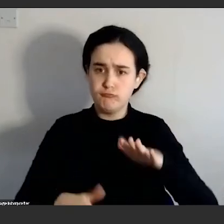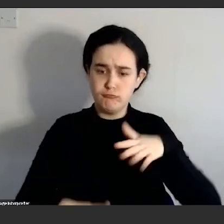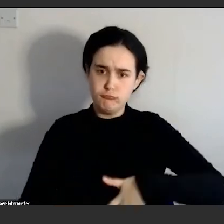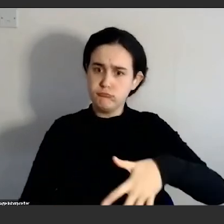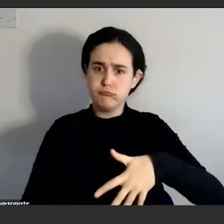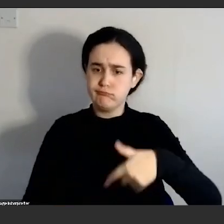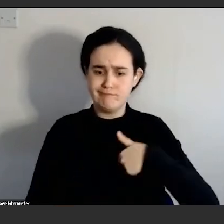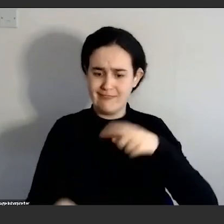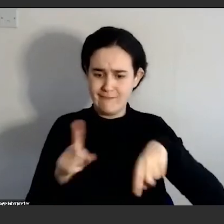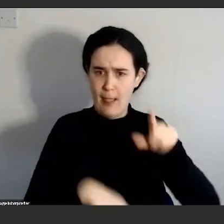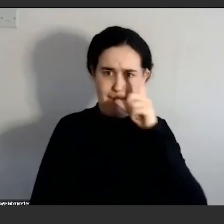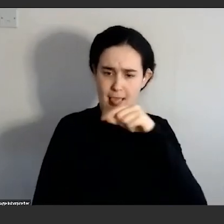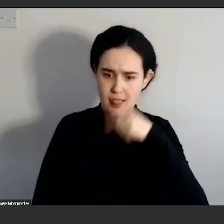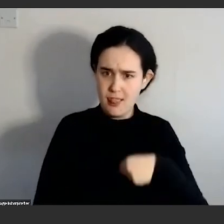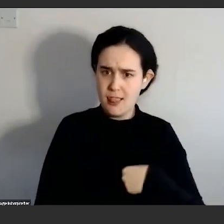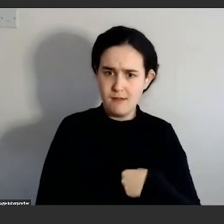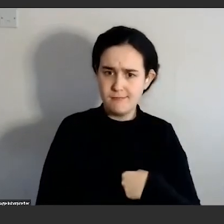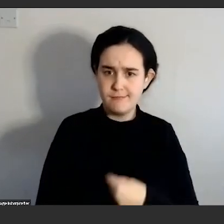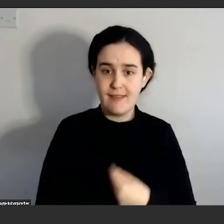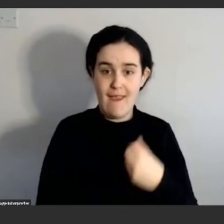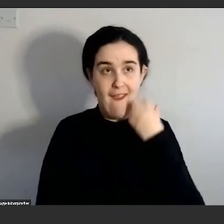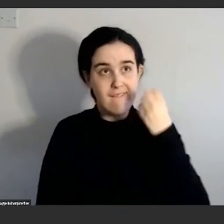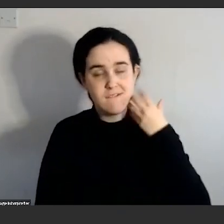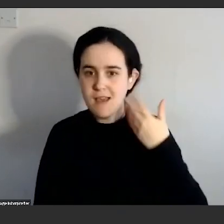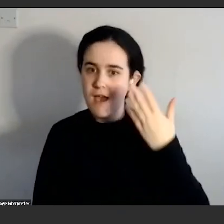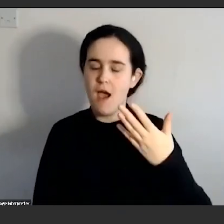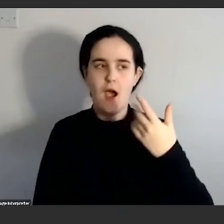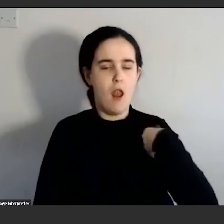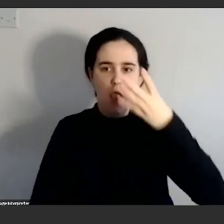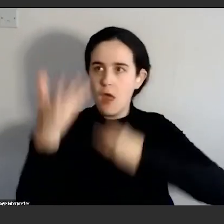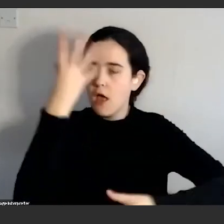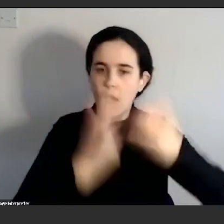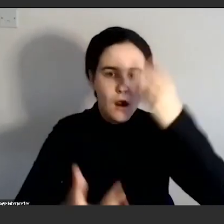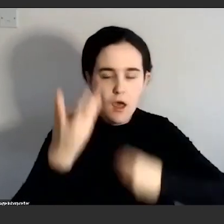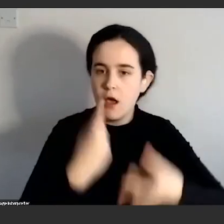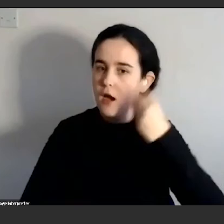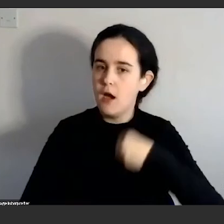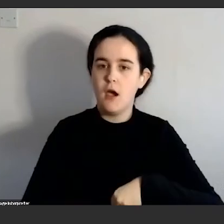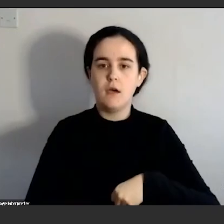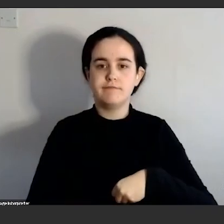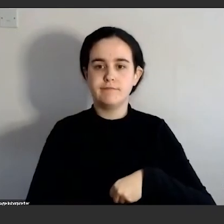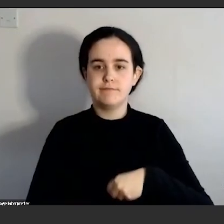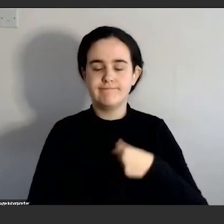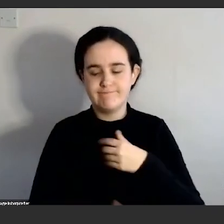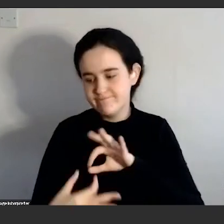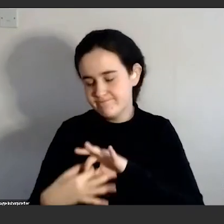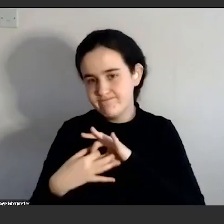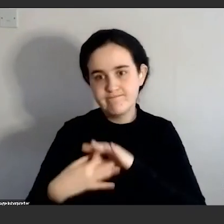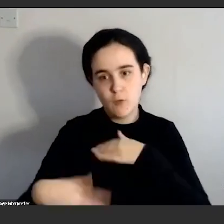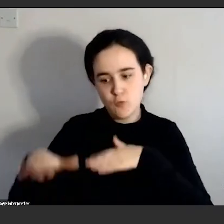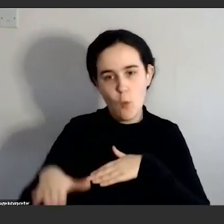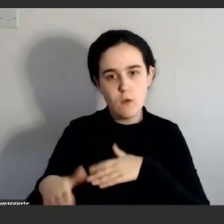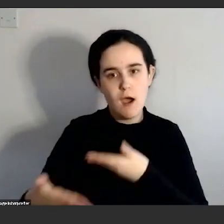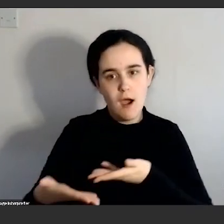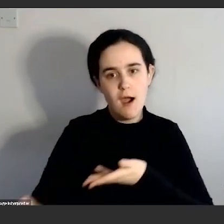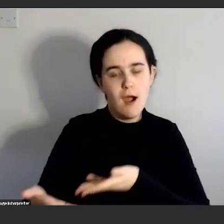It's not easy. There are always people who stare, people who have opinions. I accept that, and I'll stand up for my daughter as long as